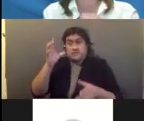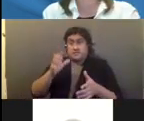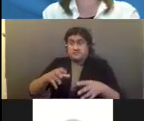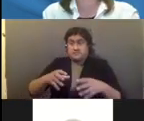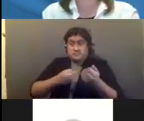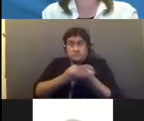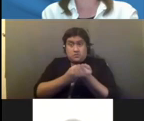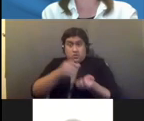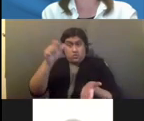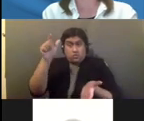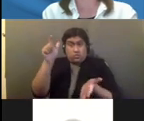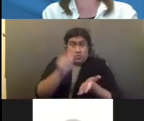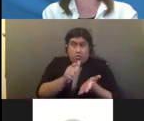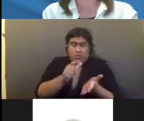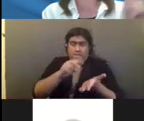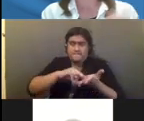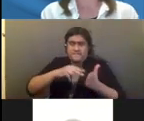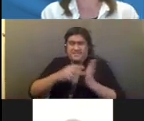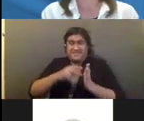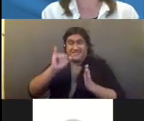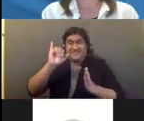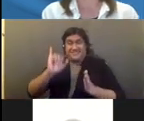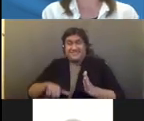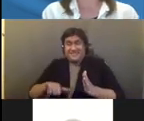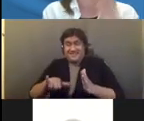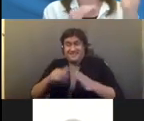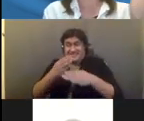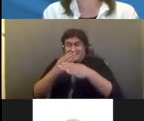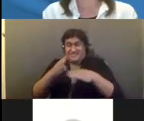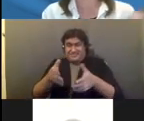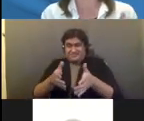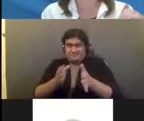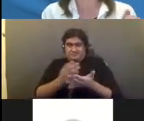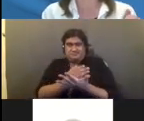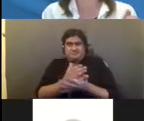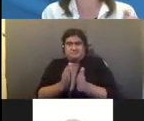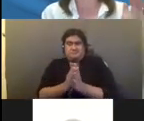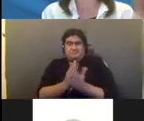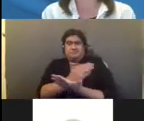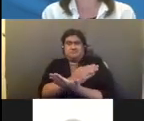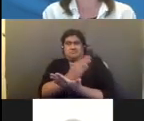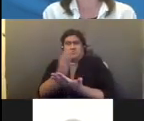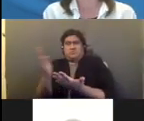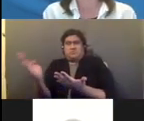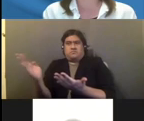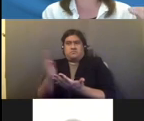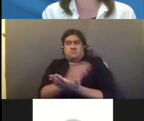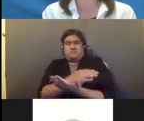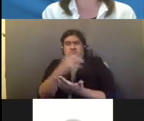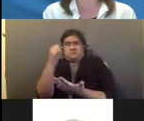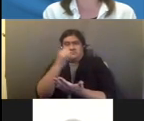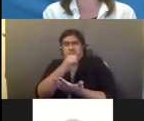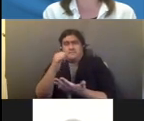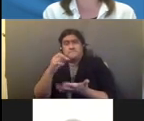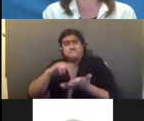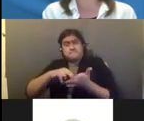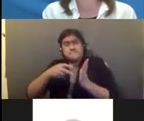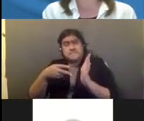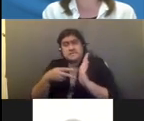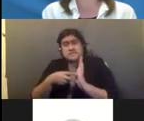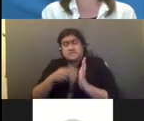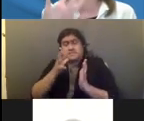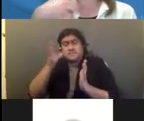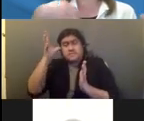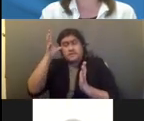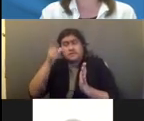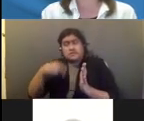this division was even broader. And to me, this indicates that parents are doing an exceptional job